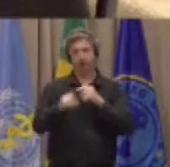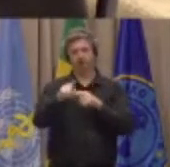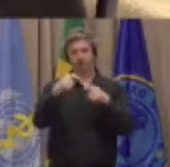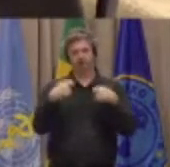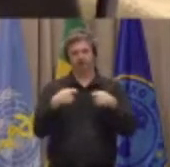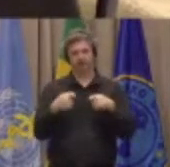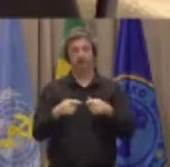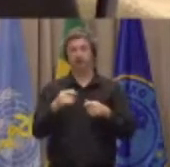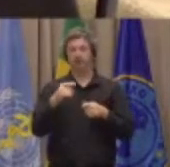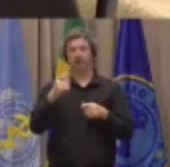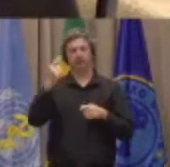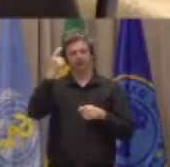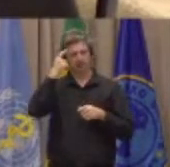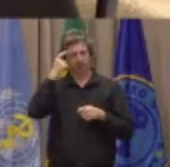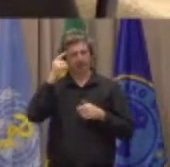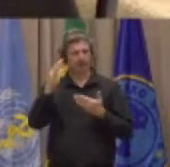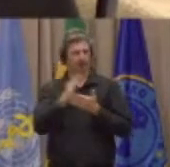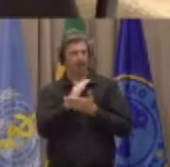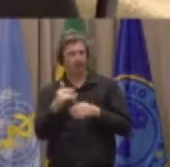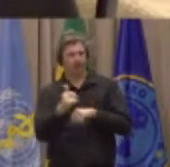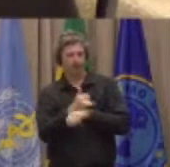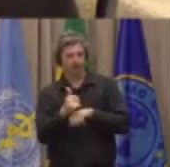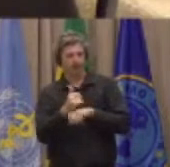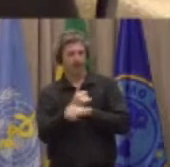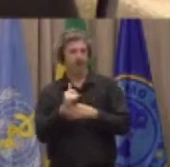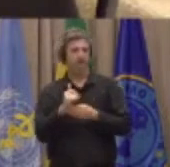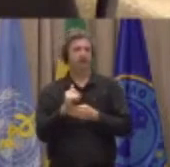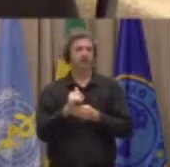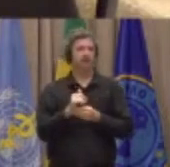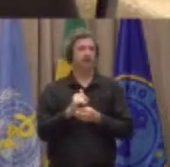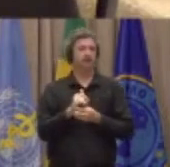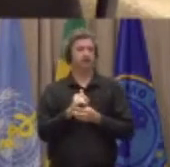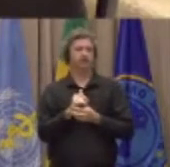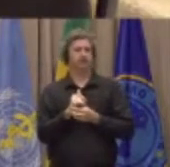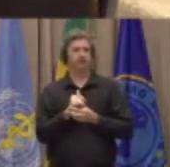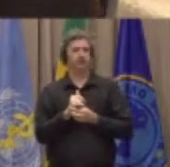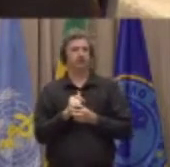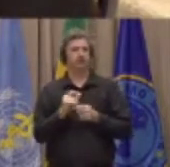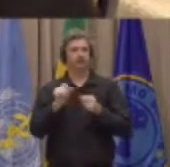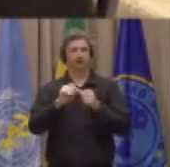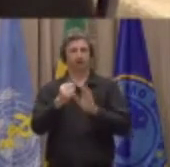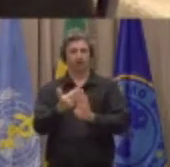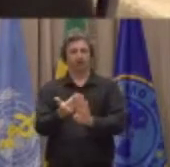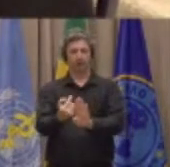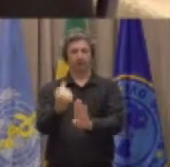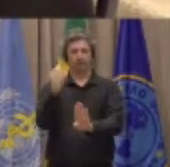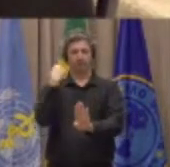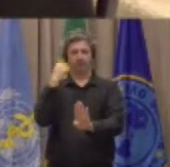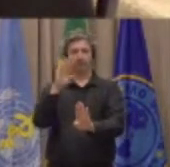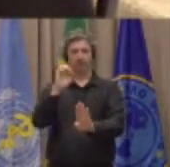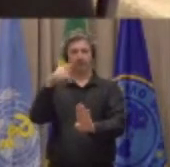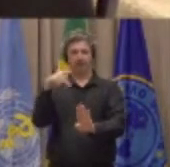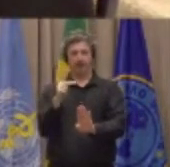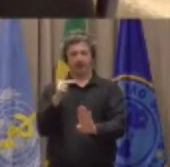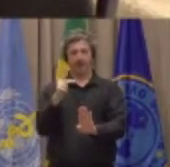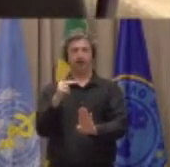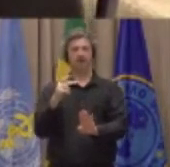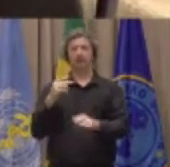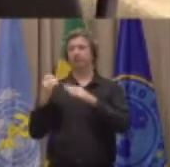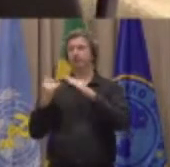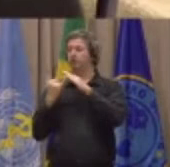of occurrence that it has. Do you have any strategy to